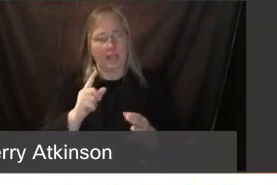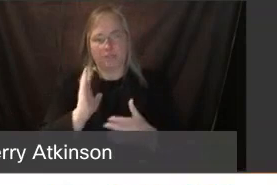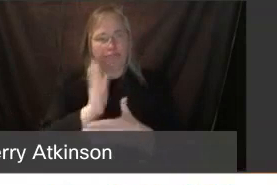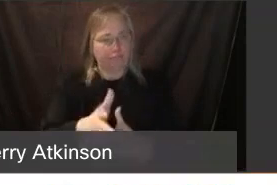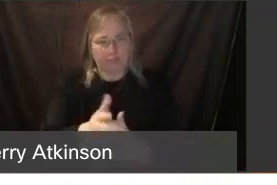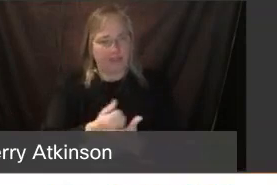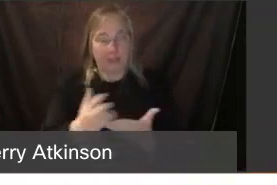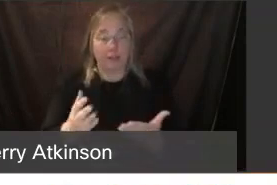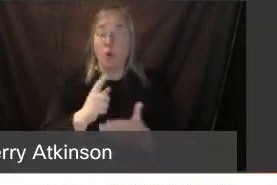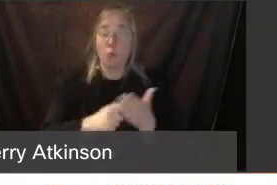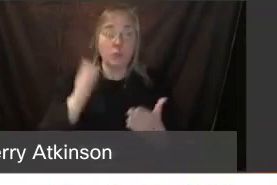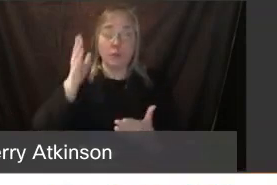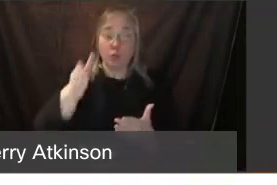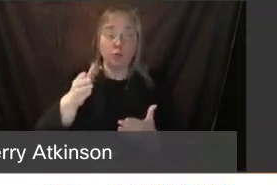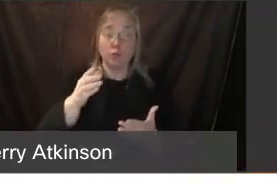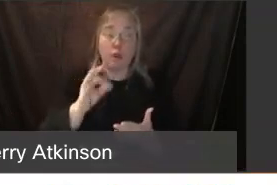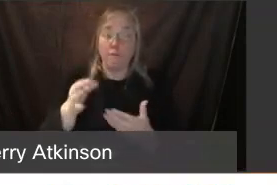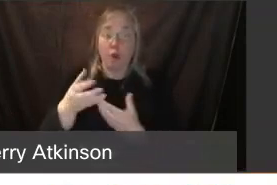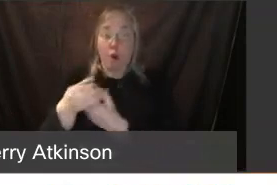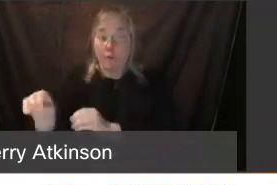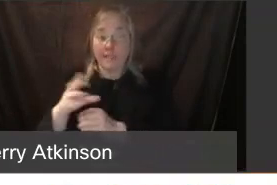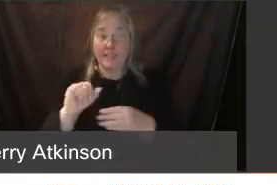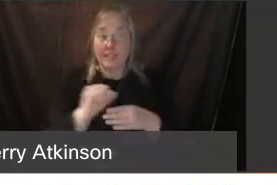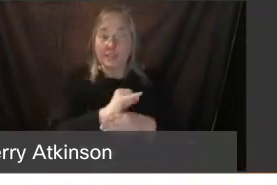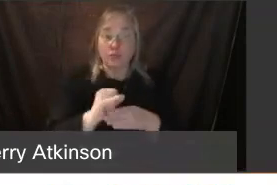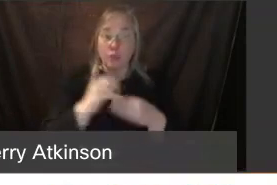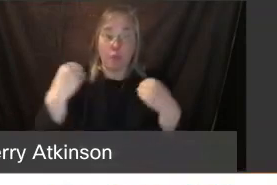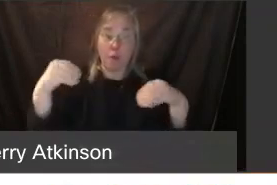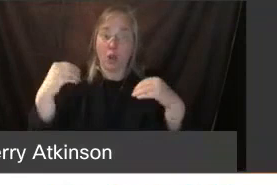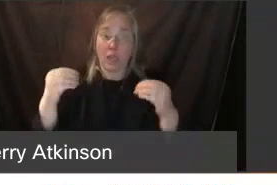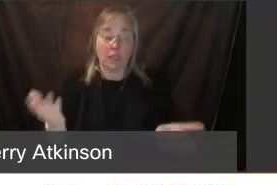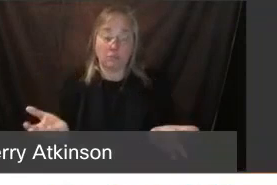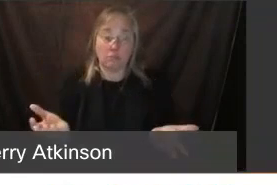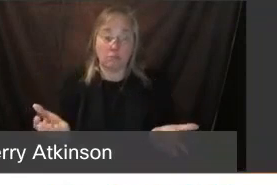future of the office and industrial market? There is